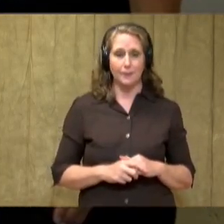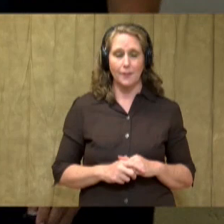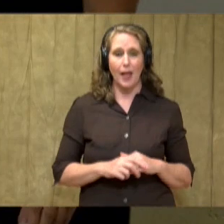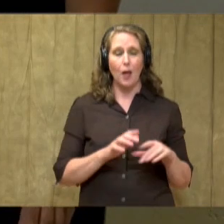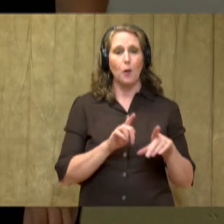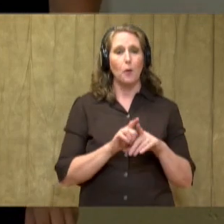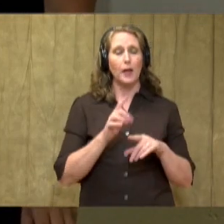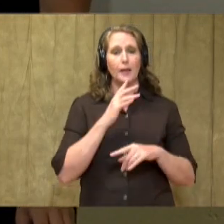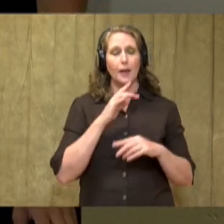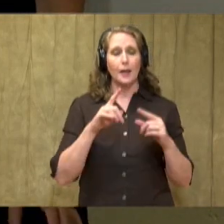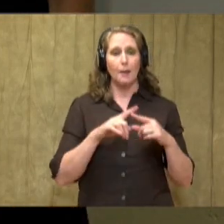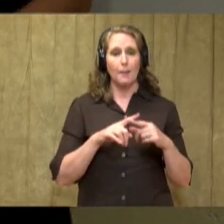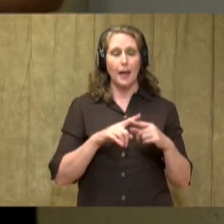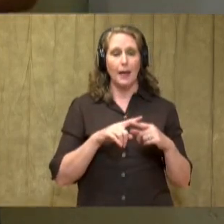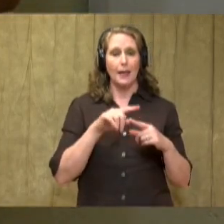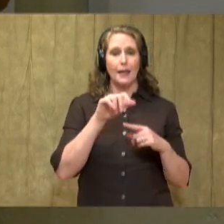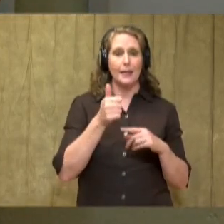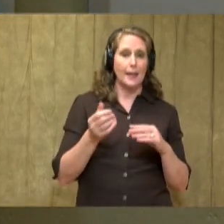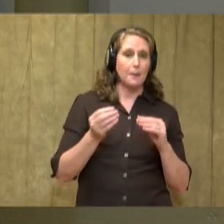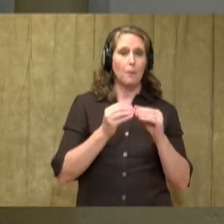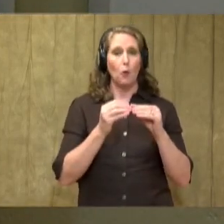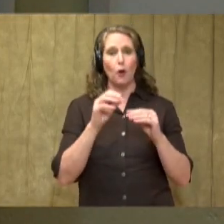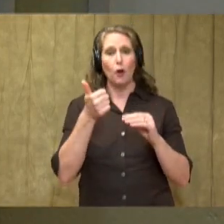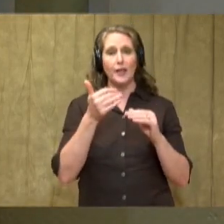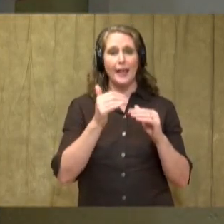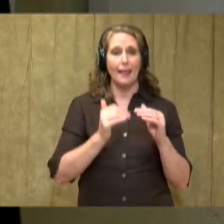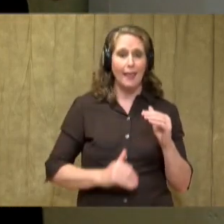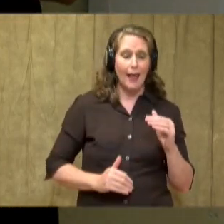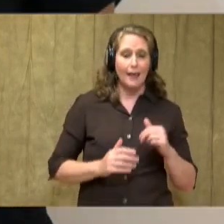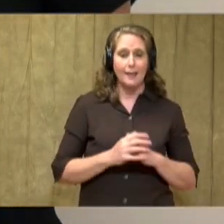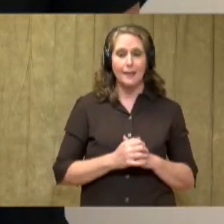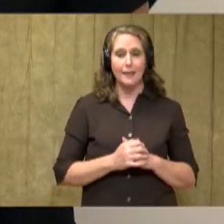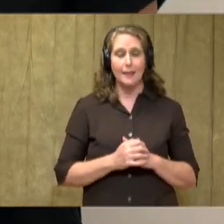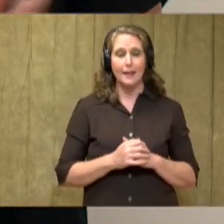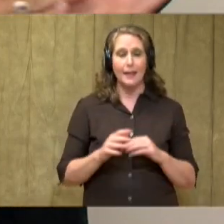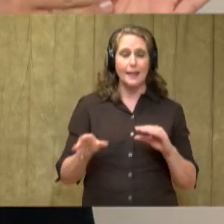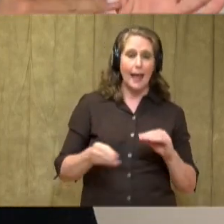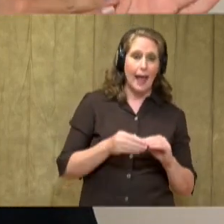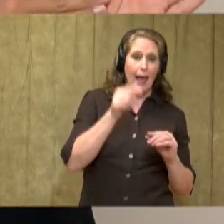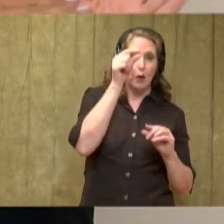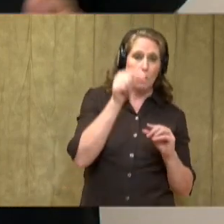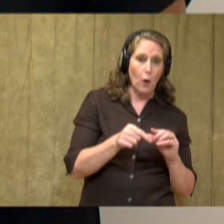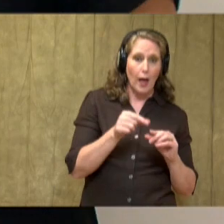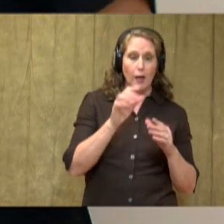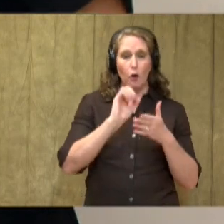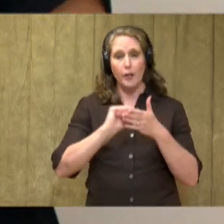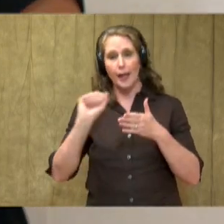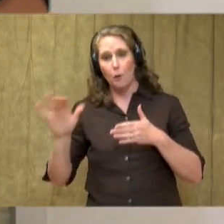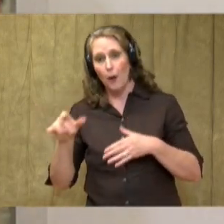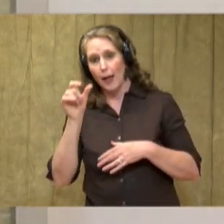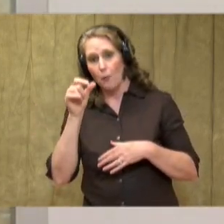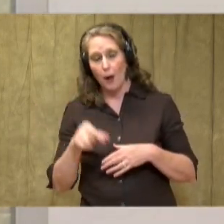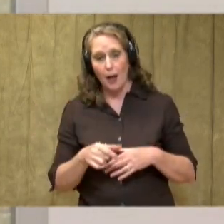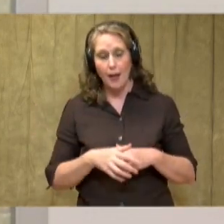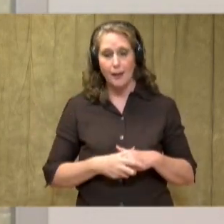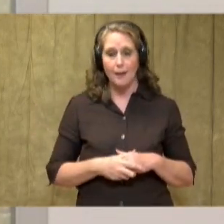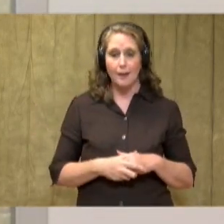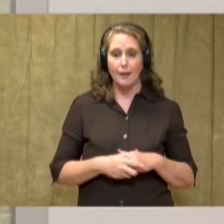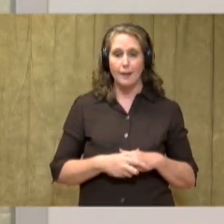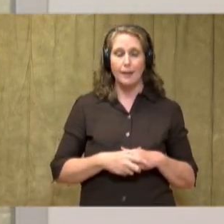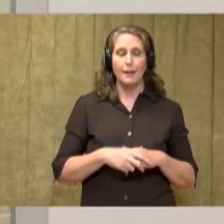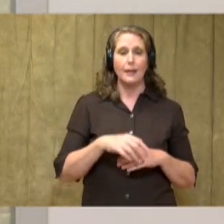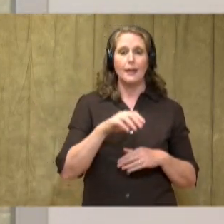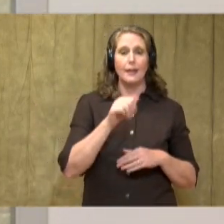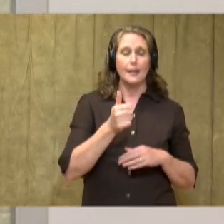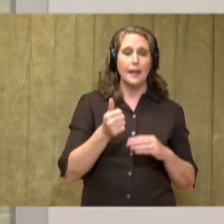We also talked about 10 more and 10 less, to add a rod to it or to take away a rod. What is 10